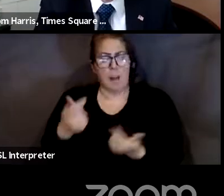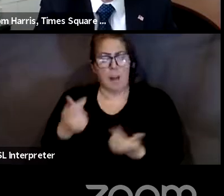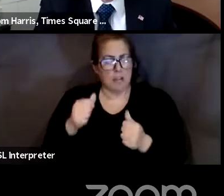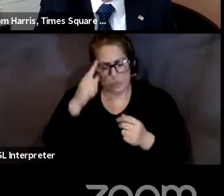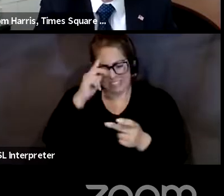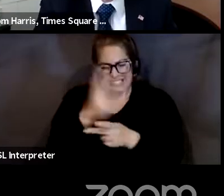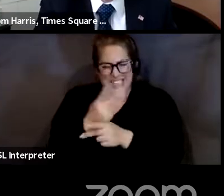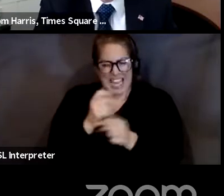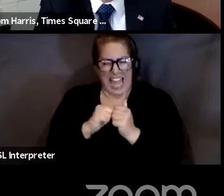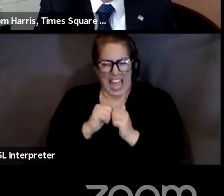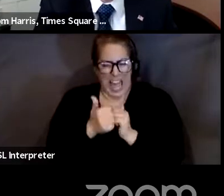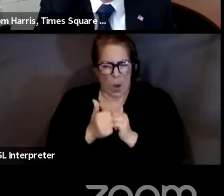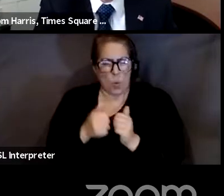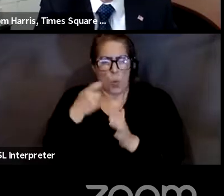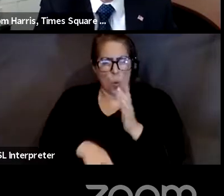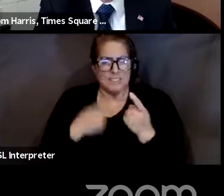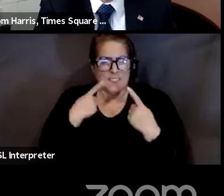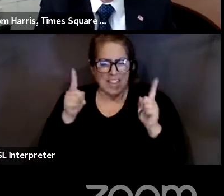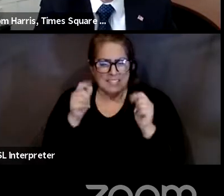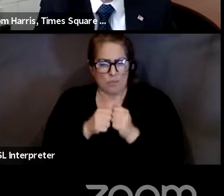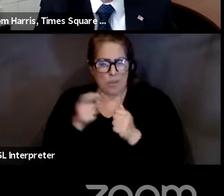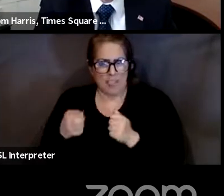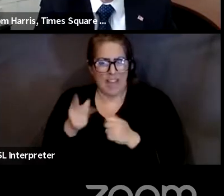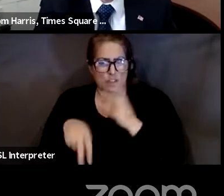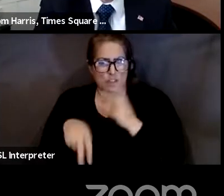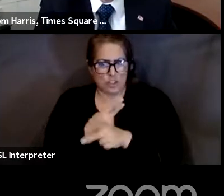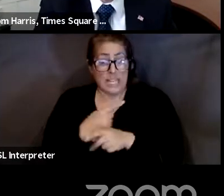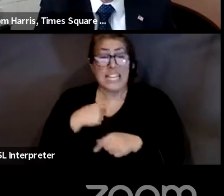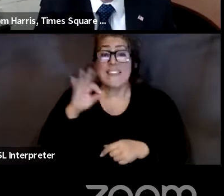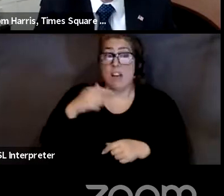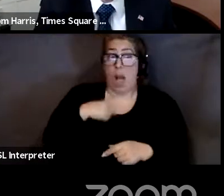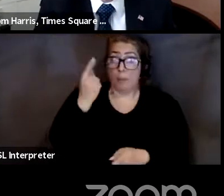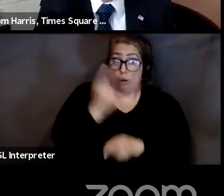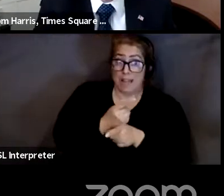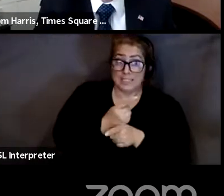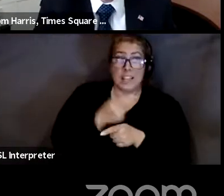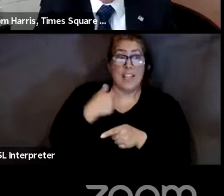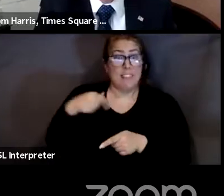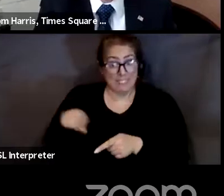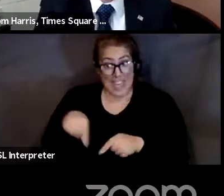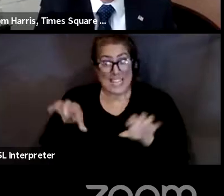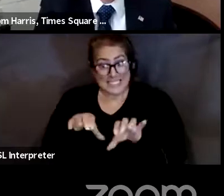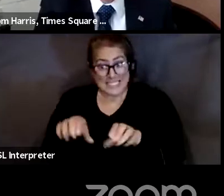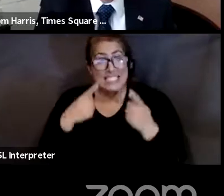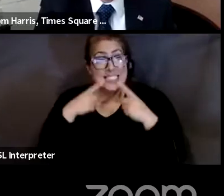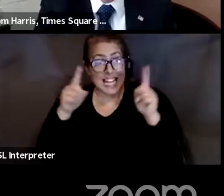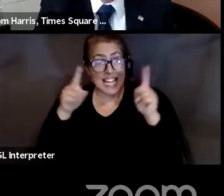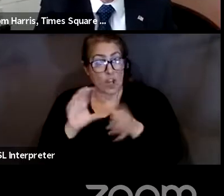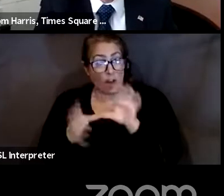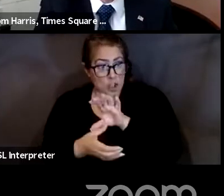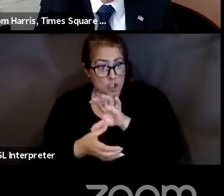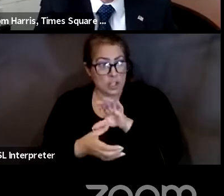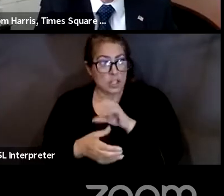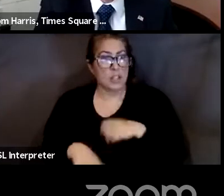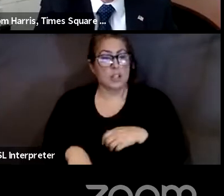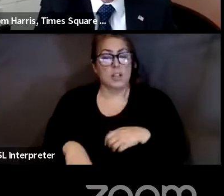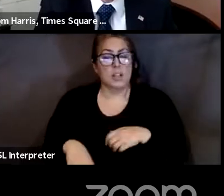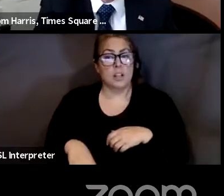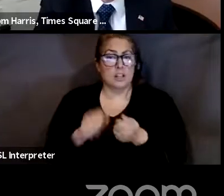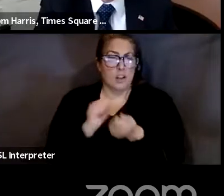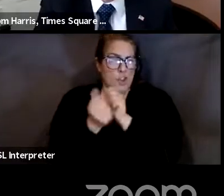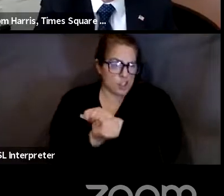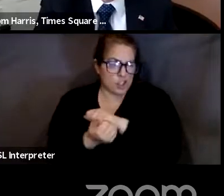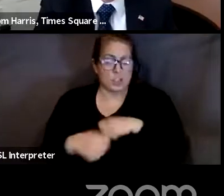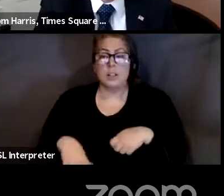the conversion. And I believe, if I'm correct, that they did a successful conversion that was cheaper than it would be to put